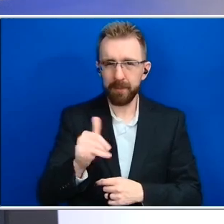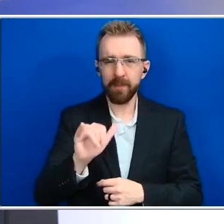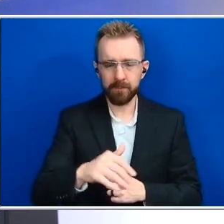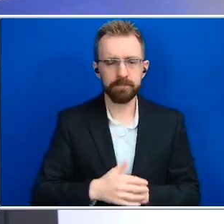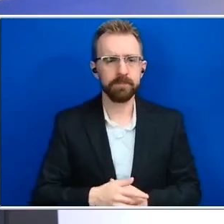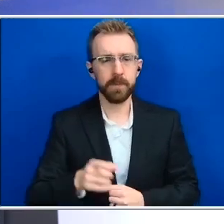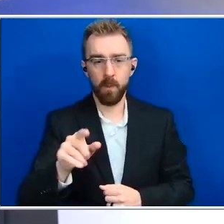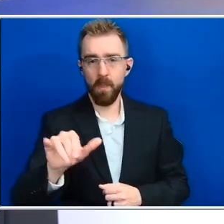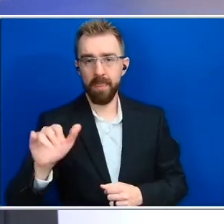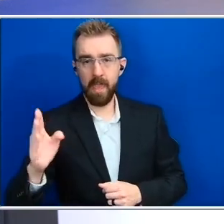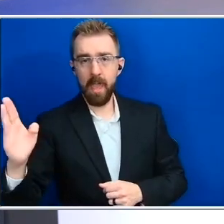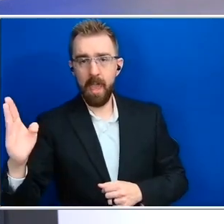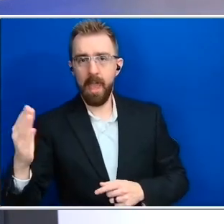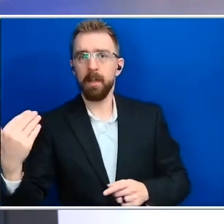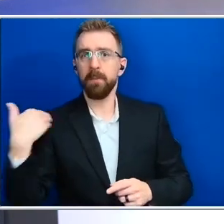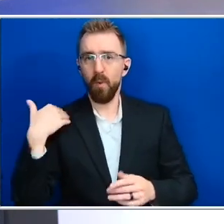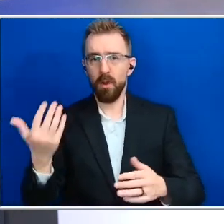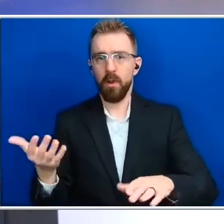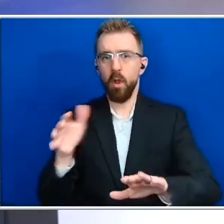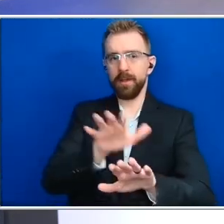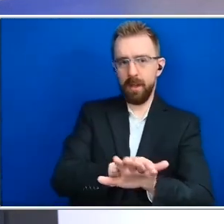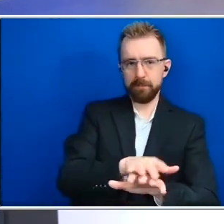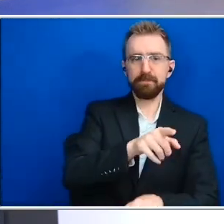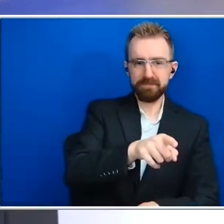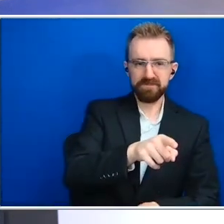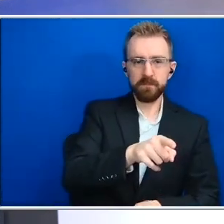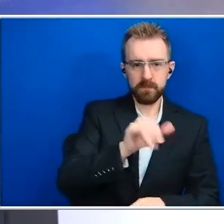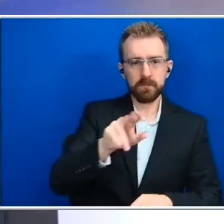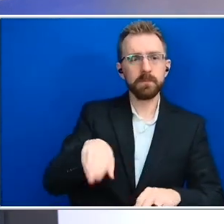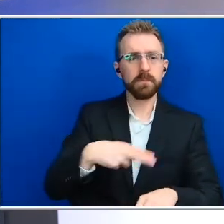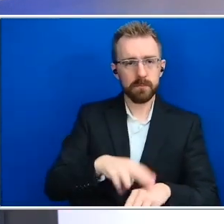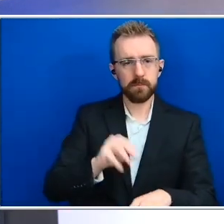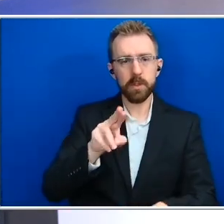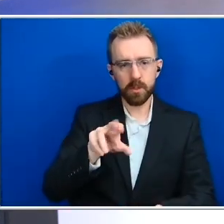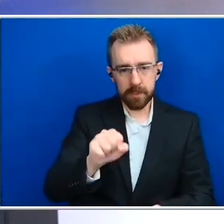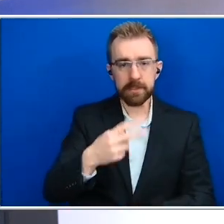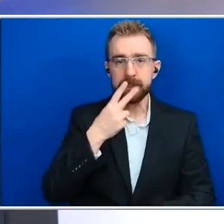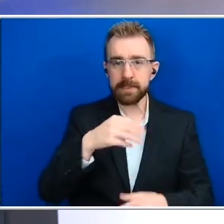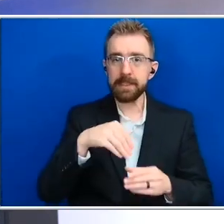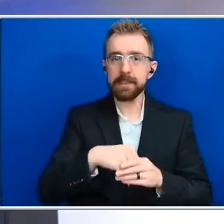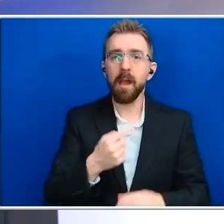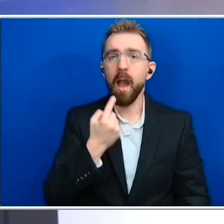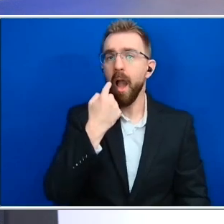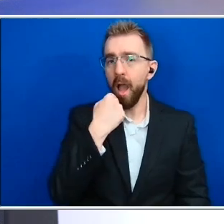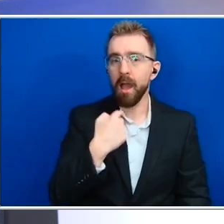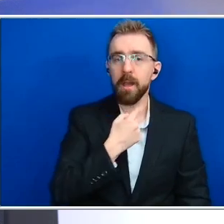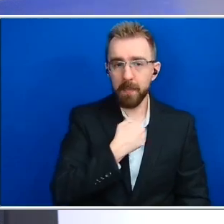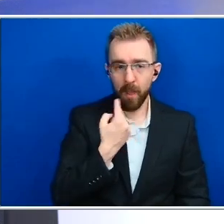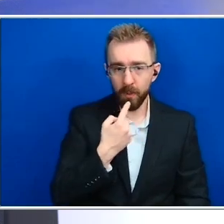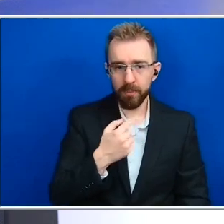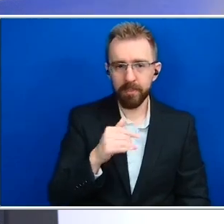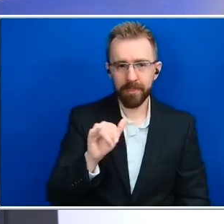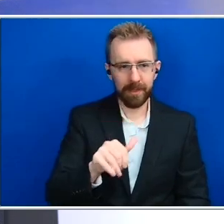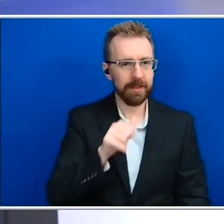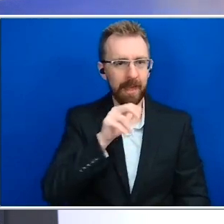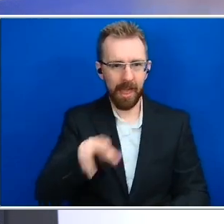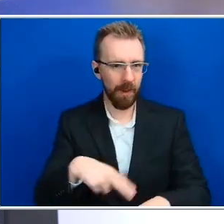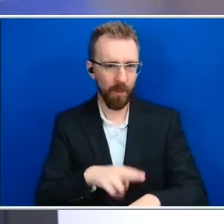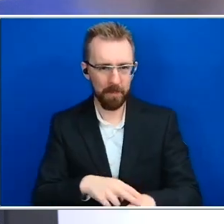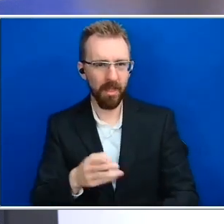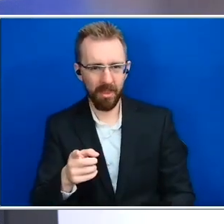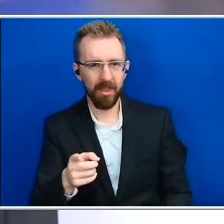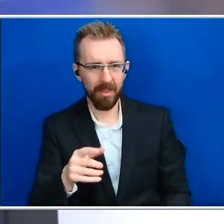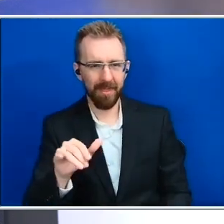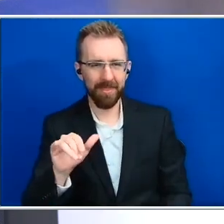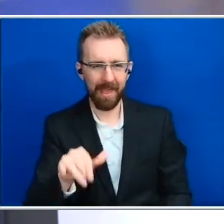of there. Right on top of there. And that's the normal mucosa, like you'd see inside your mouth. Exactly. And this would be not normal. That's under layer,